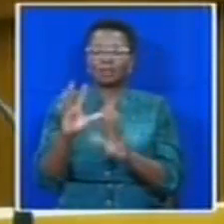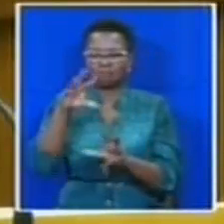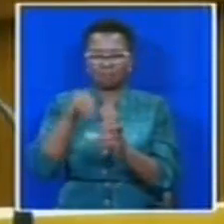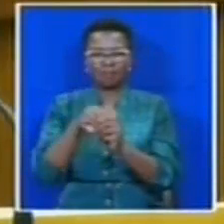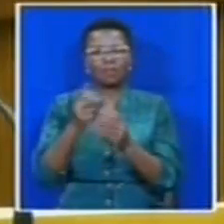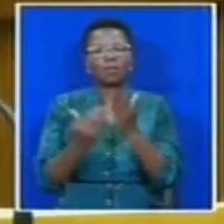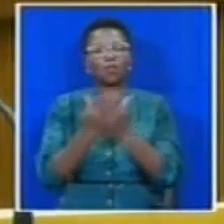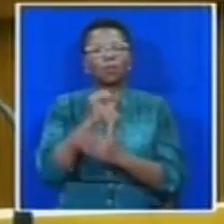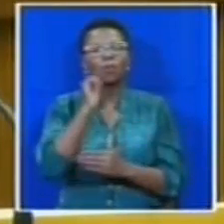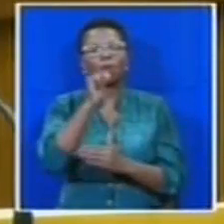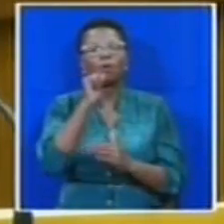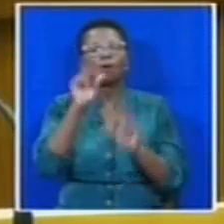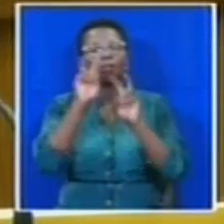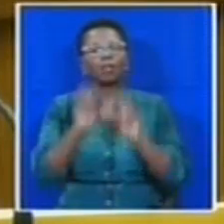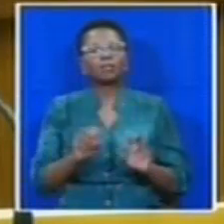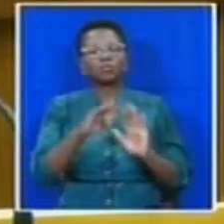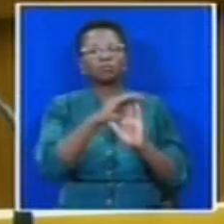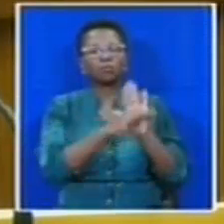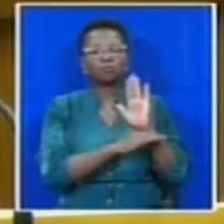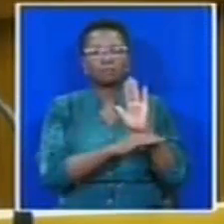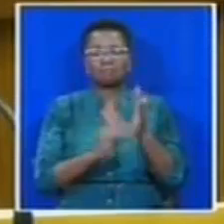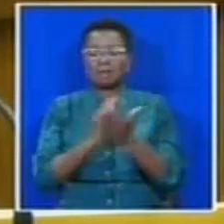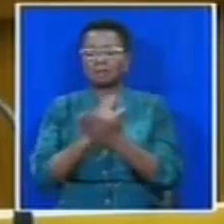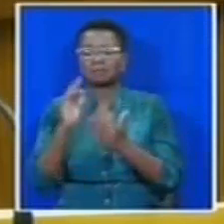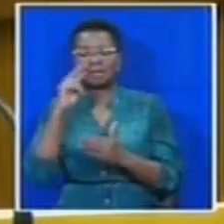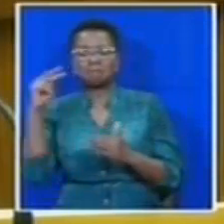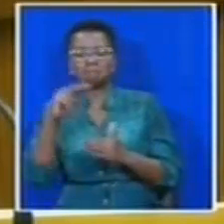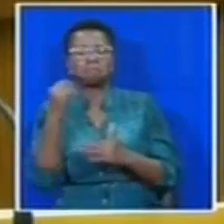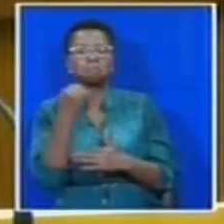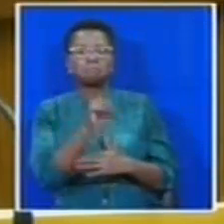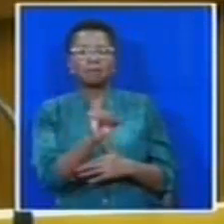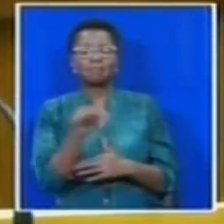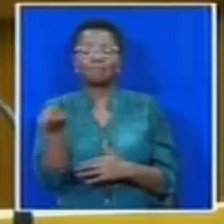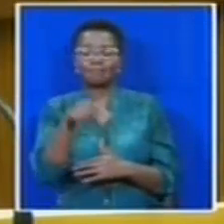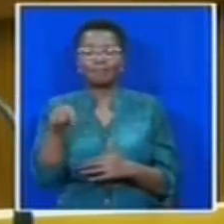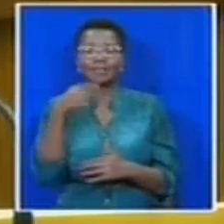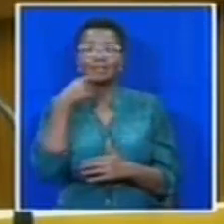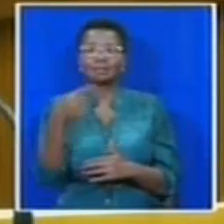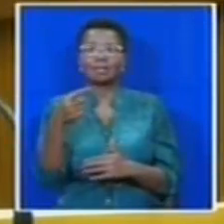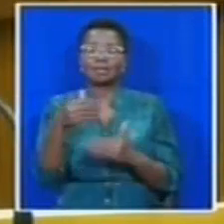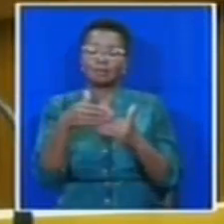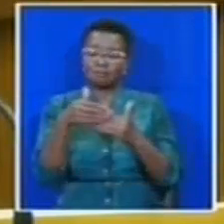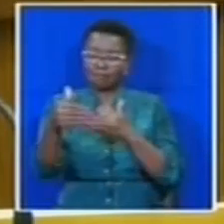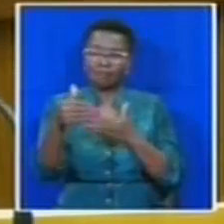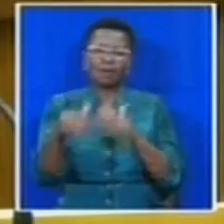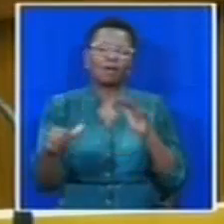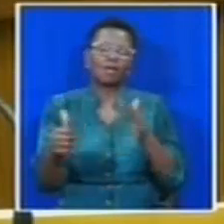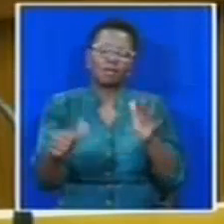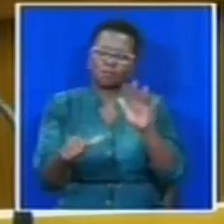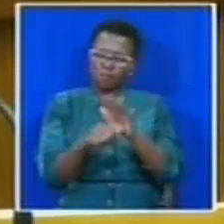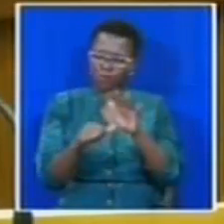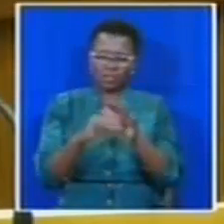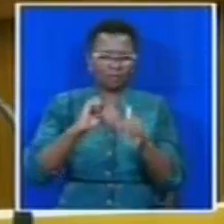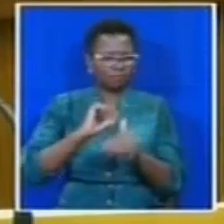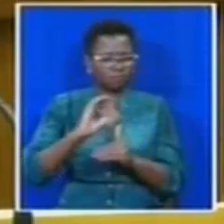program. Contrary to the views of some, these are sound, sensible, long-term investments,